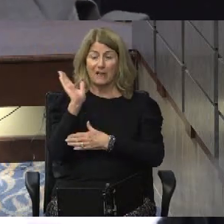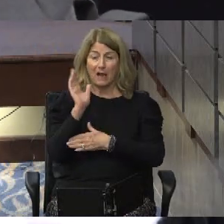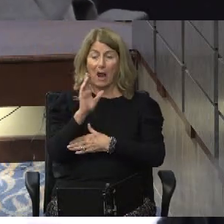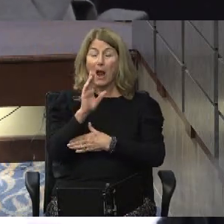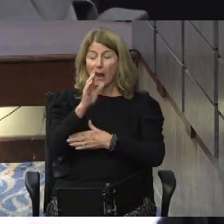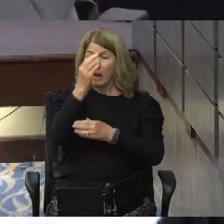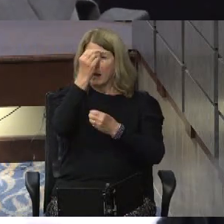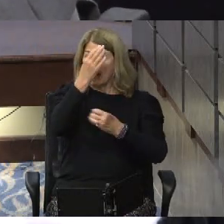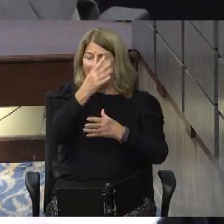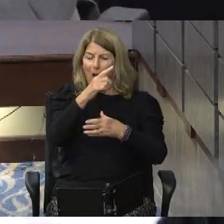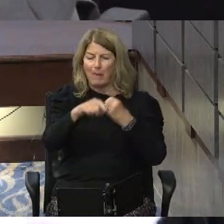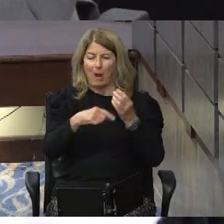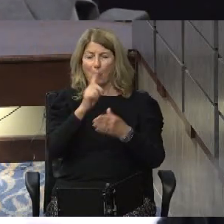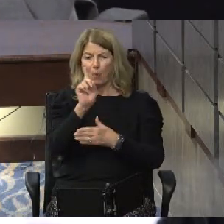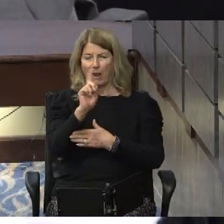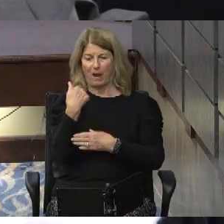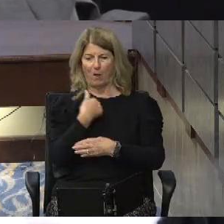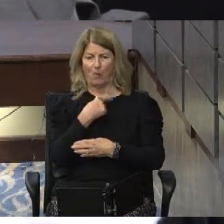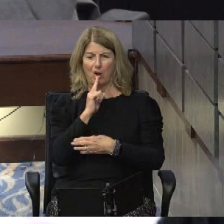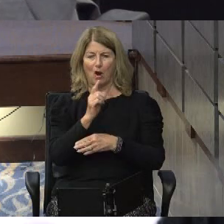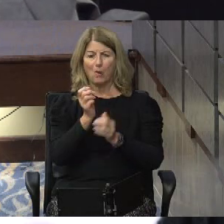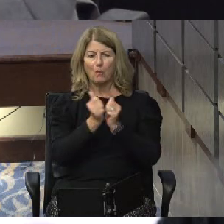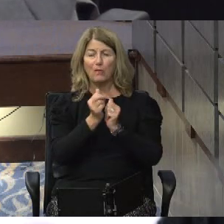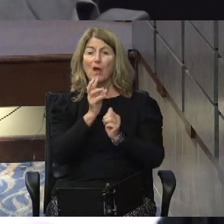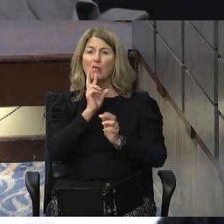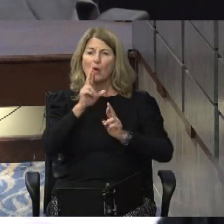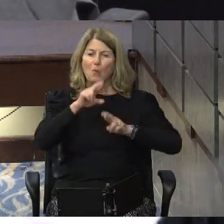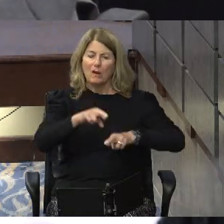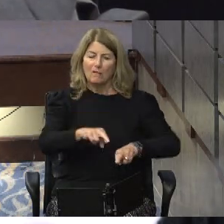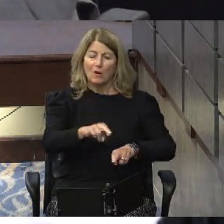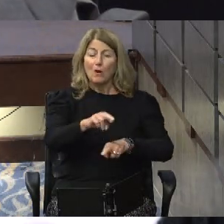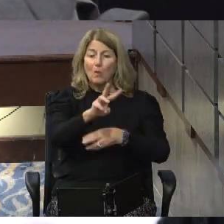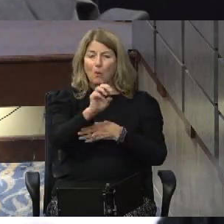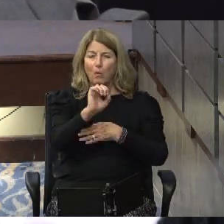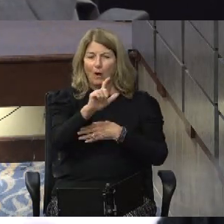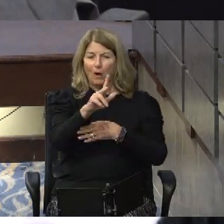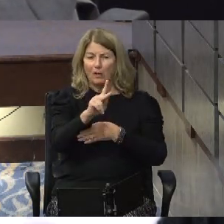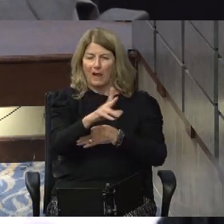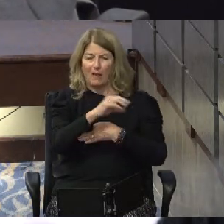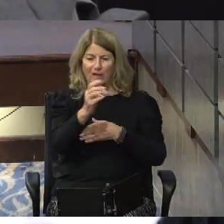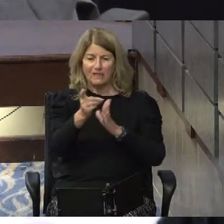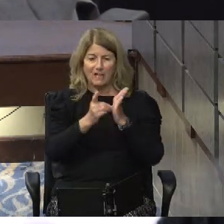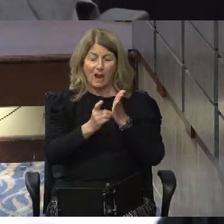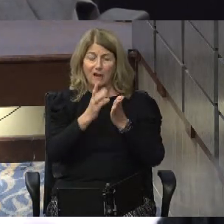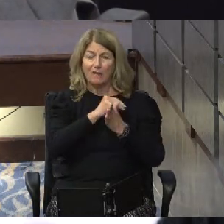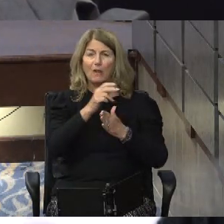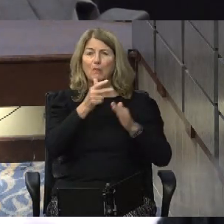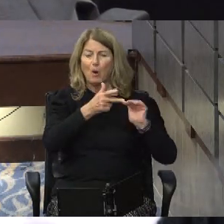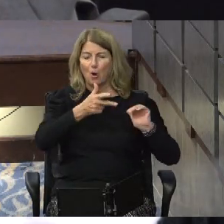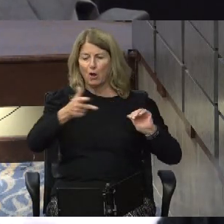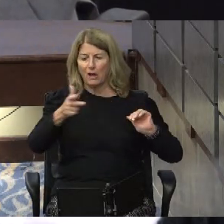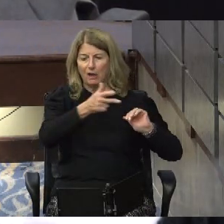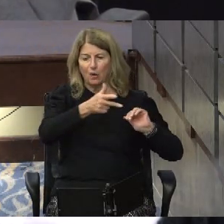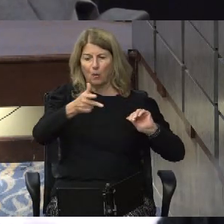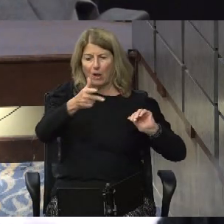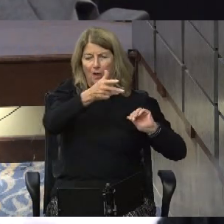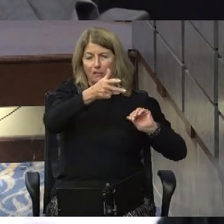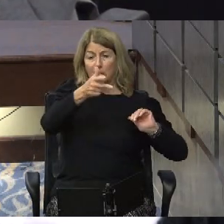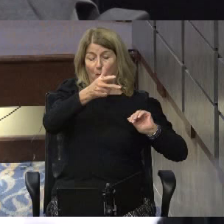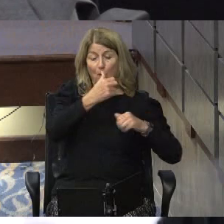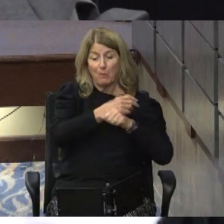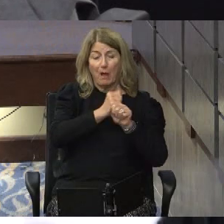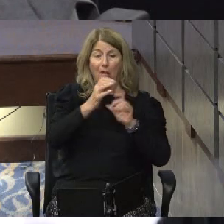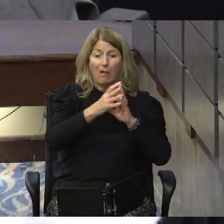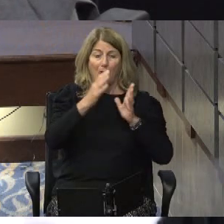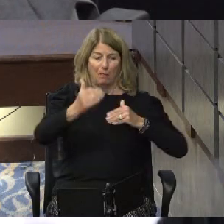both the Riverwalk as well as the design of the parking garage. We've made a lot of progress